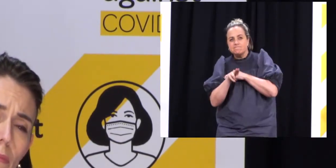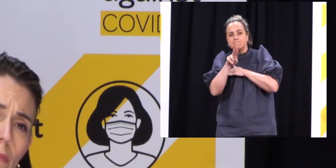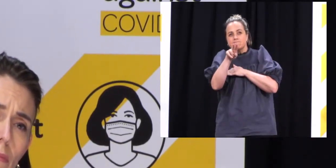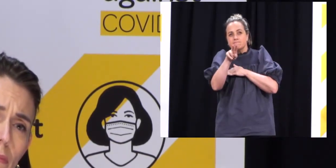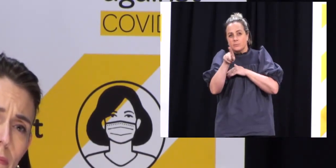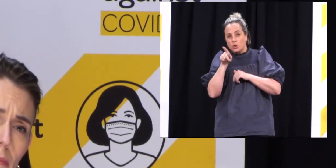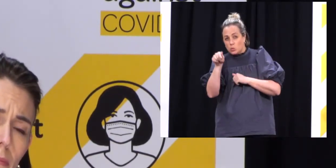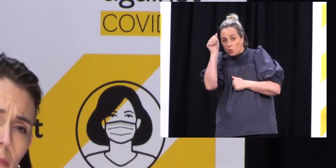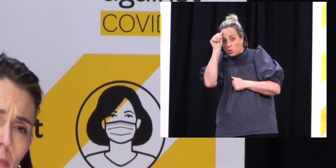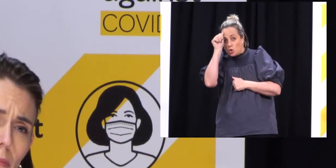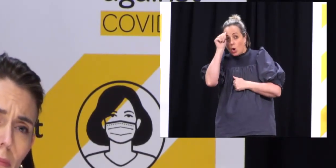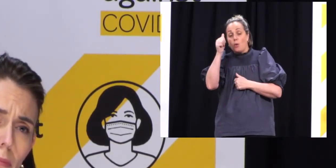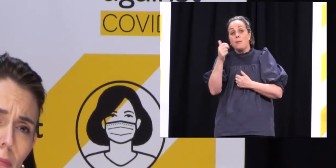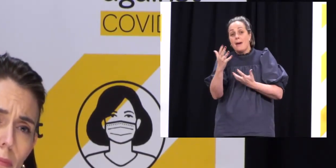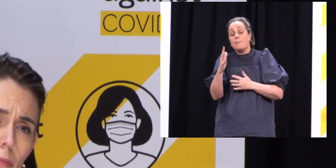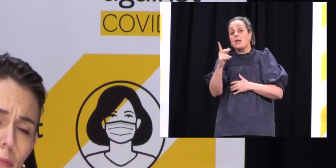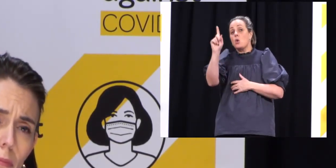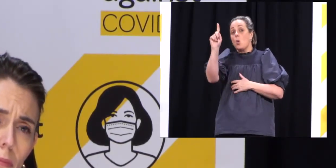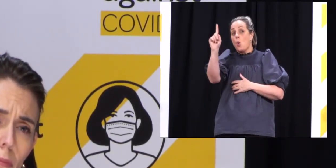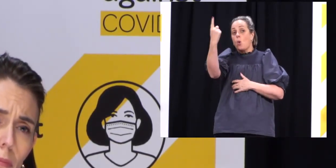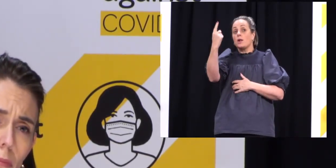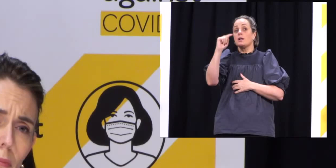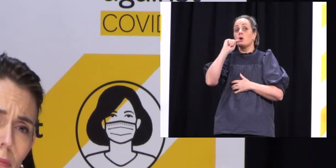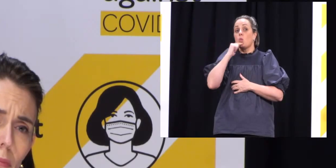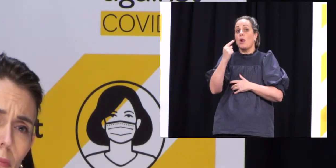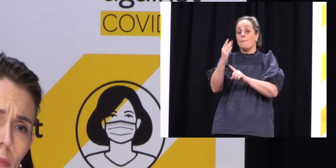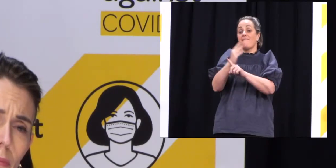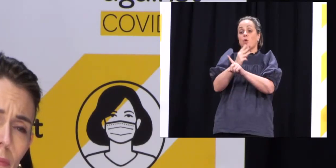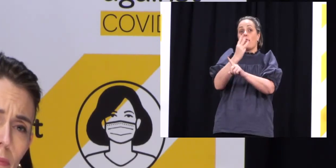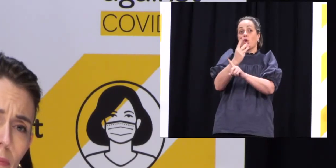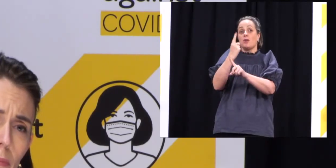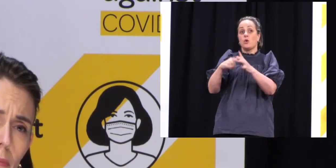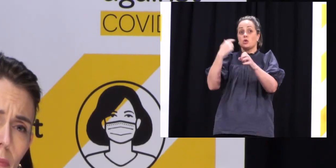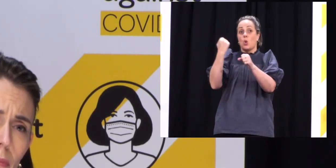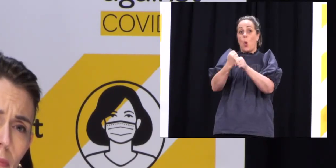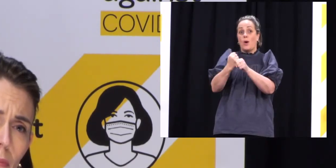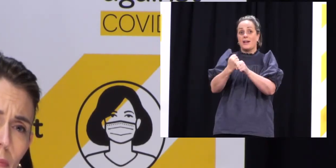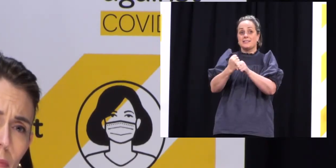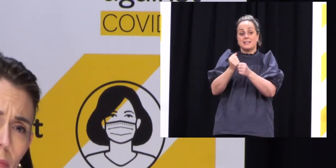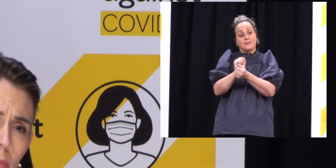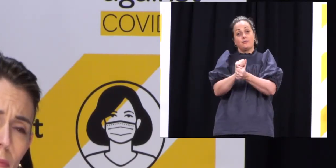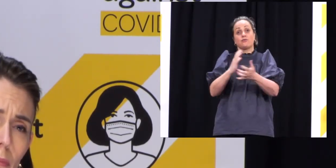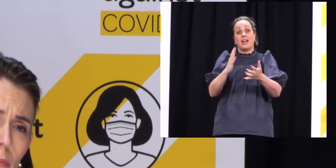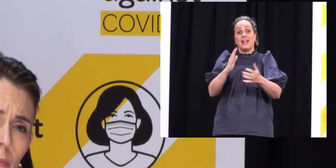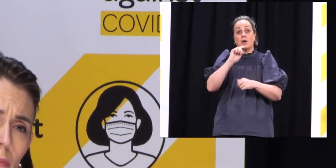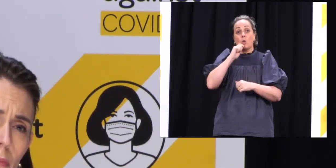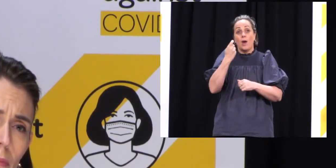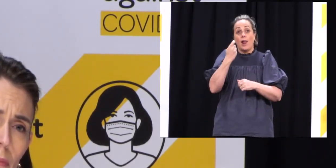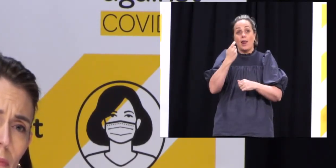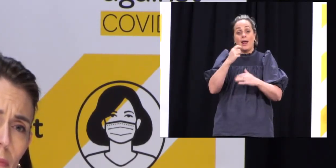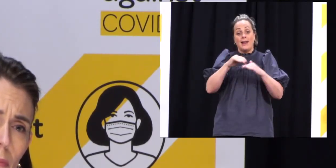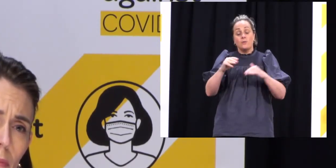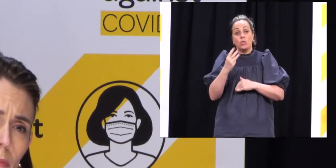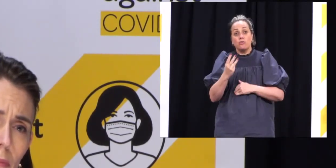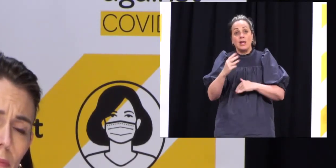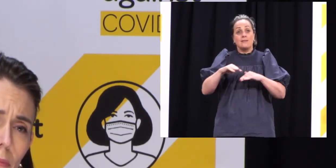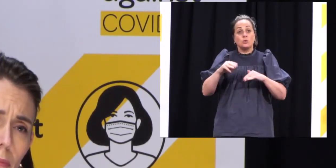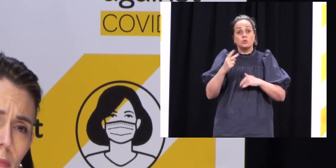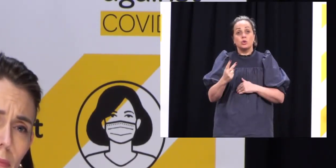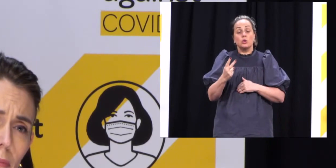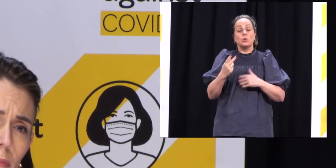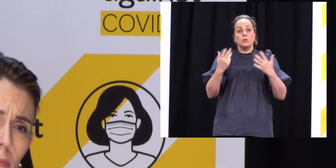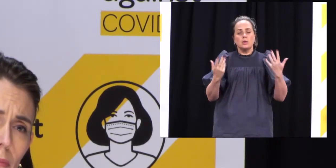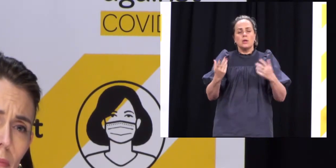way that Auckland could come out before the 31st? And also, I know that we're still 2 weeks out, but what should